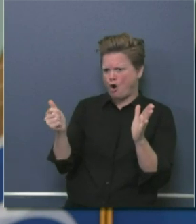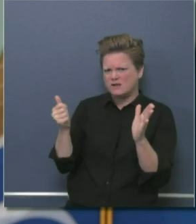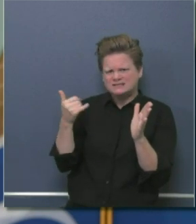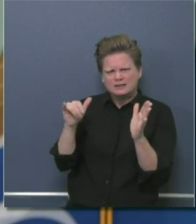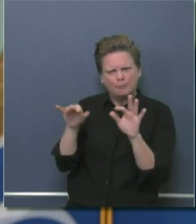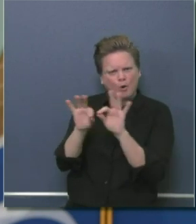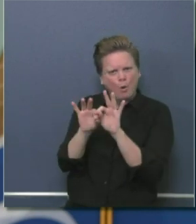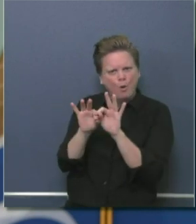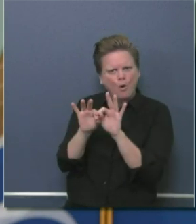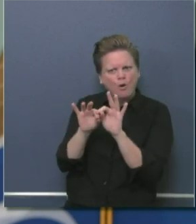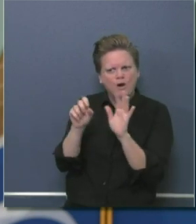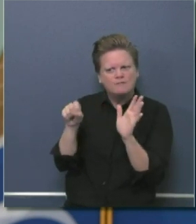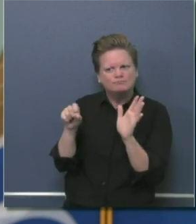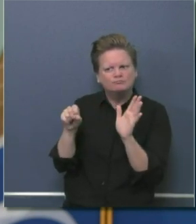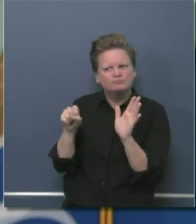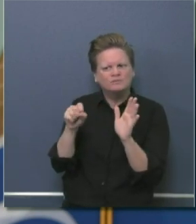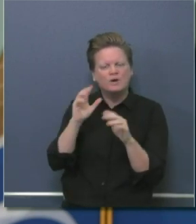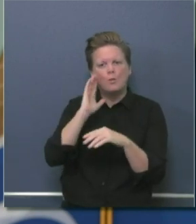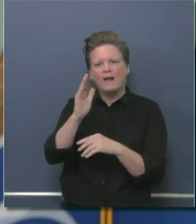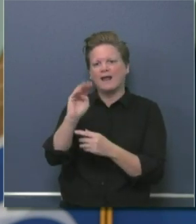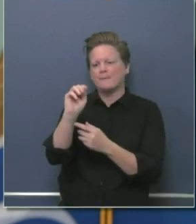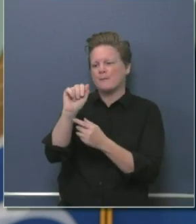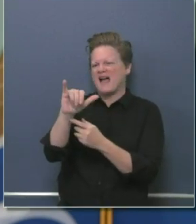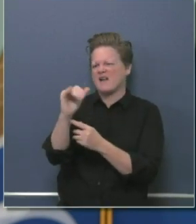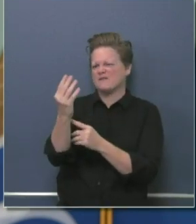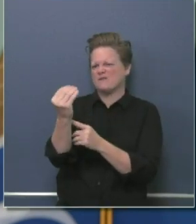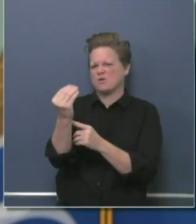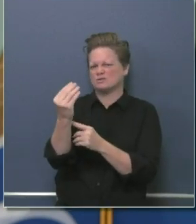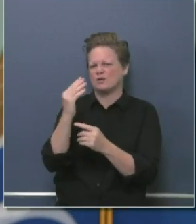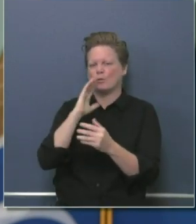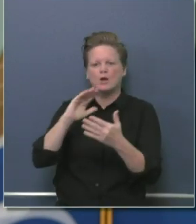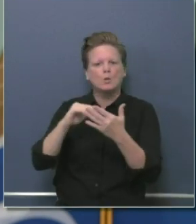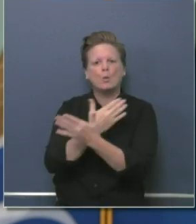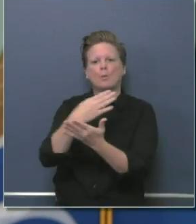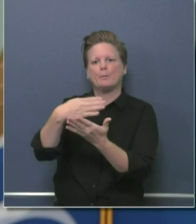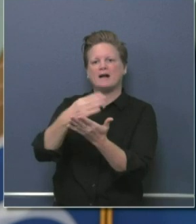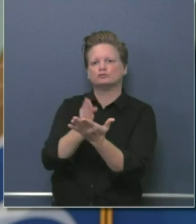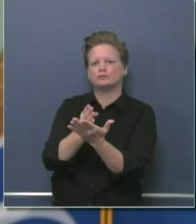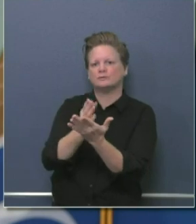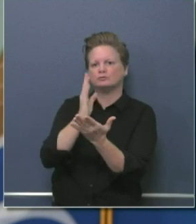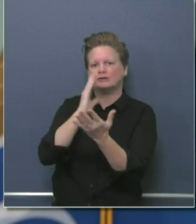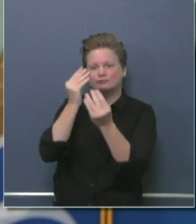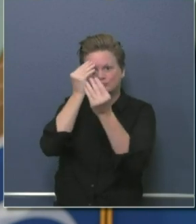submittal on May 14th. Alexi Kozub, SF Chronicle.